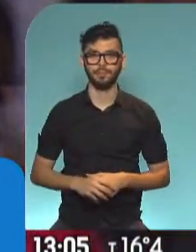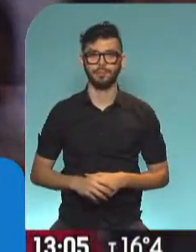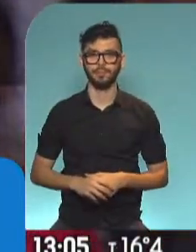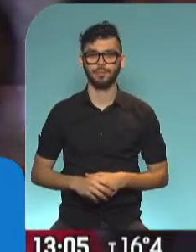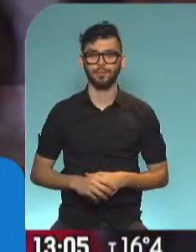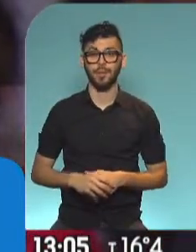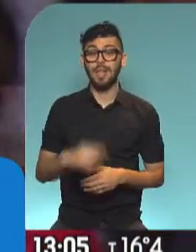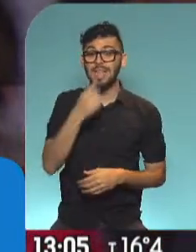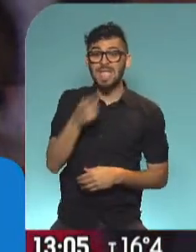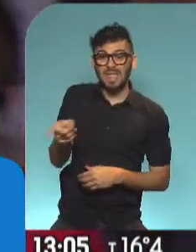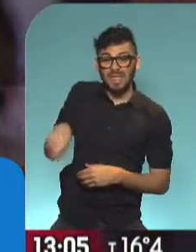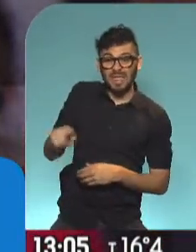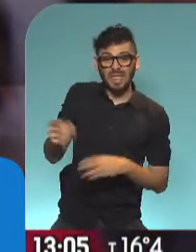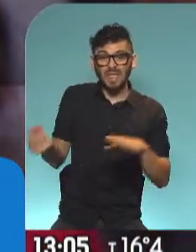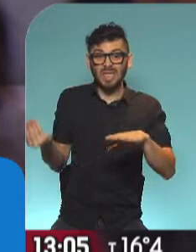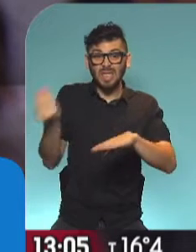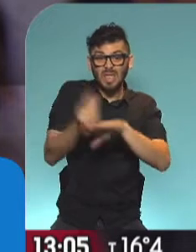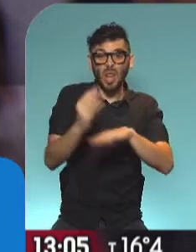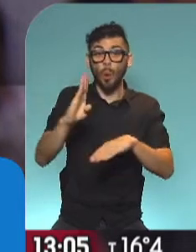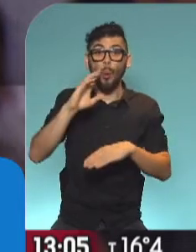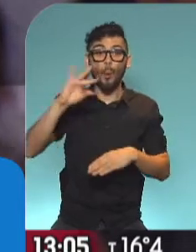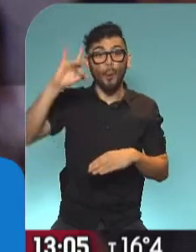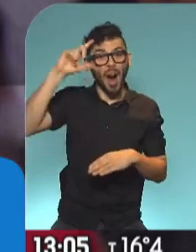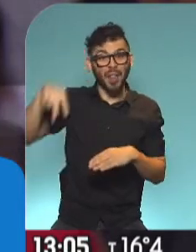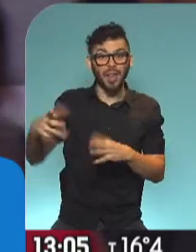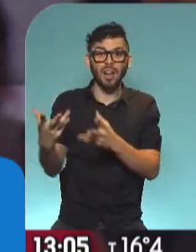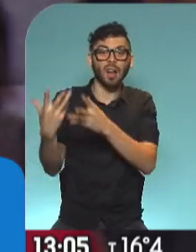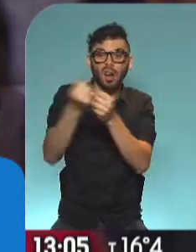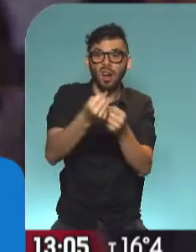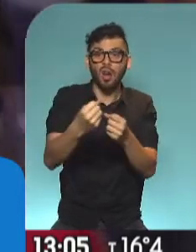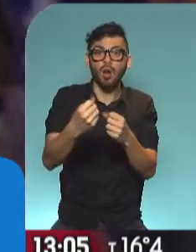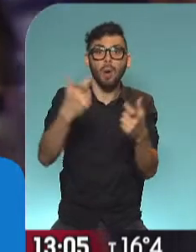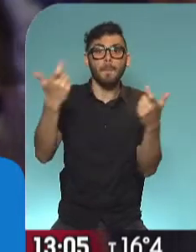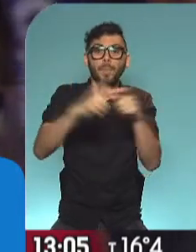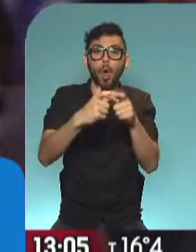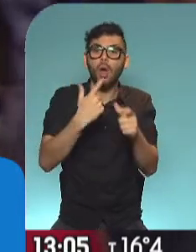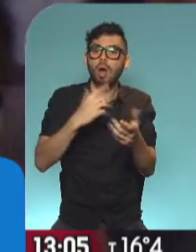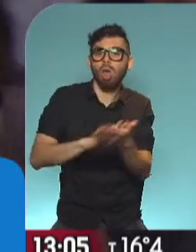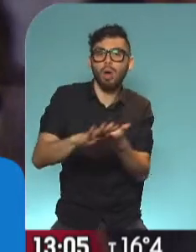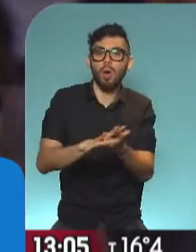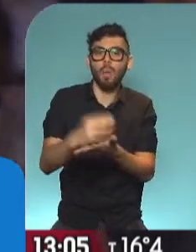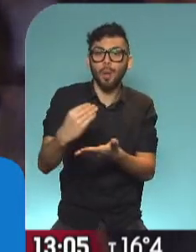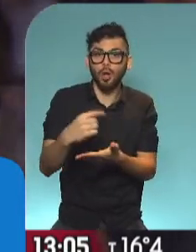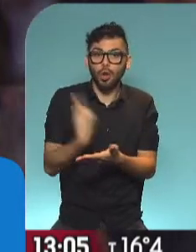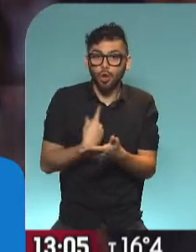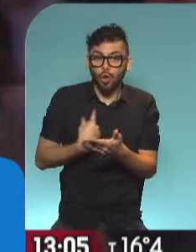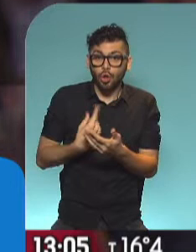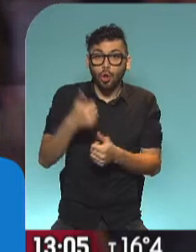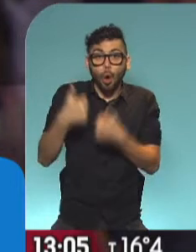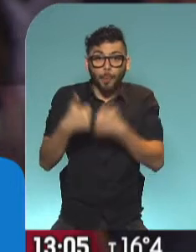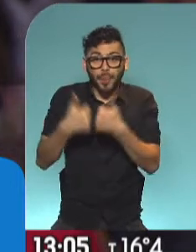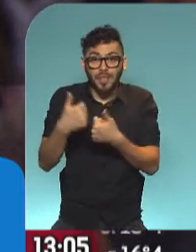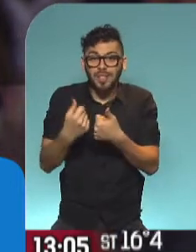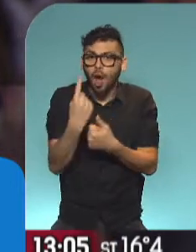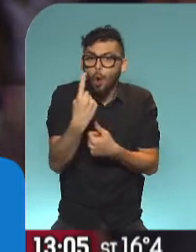If given power, Biden and his supporters would pack the court. You know, they're talking about packing the court because we have won races. We have